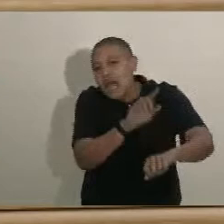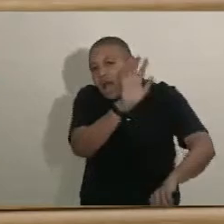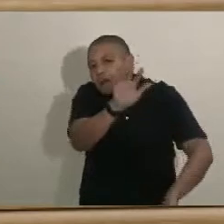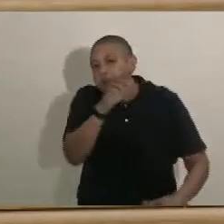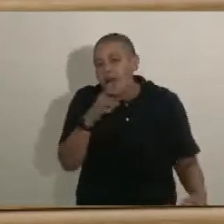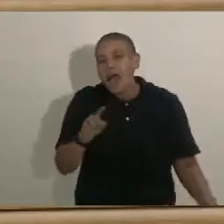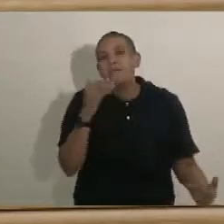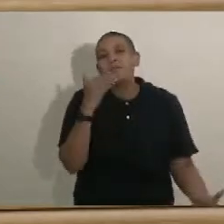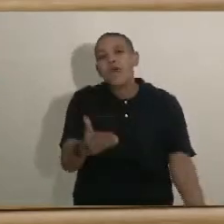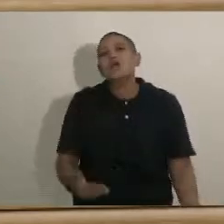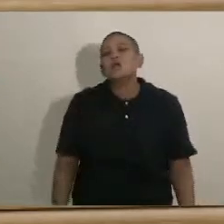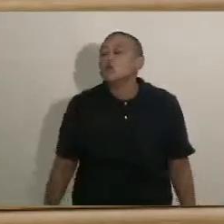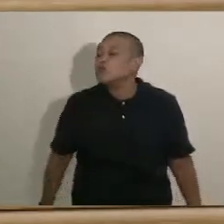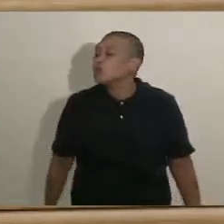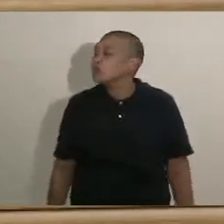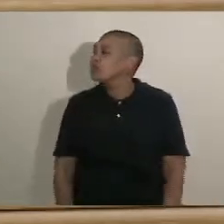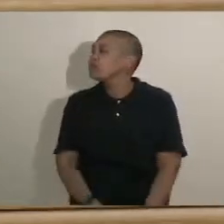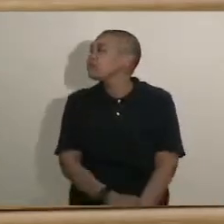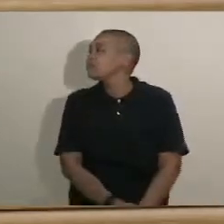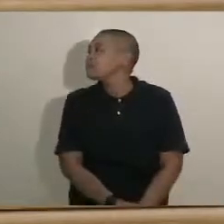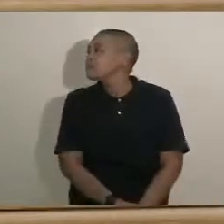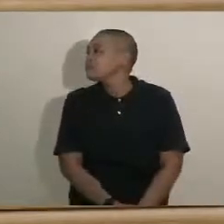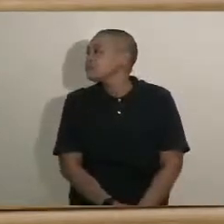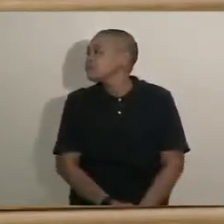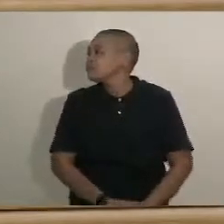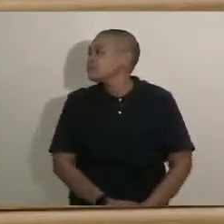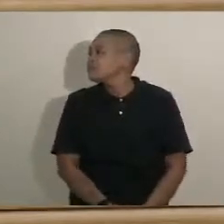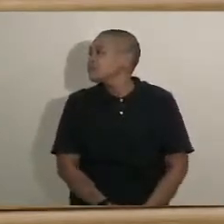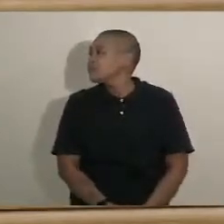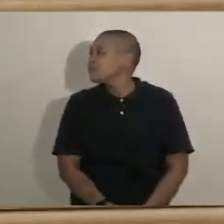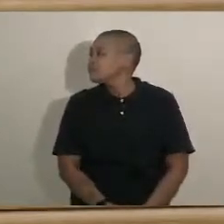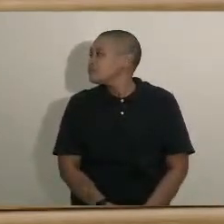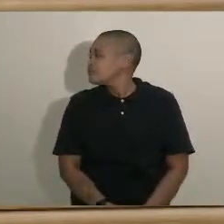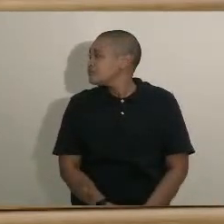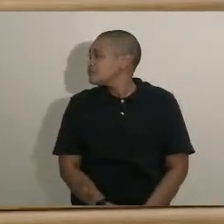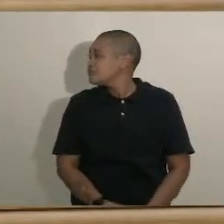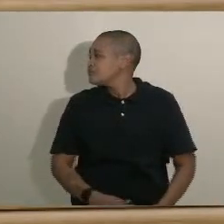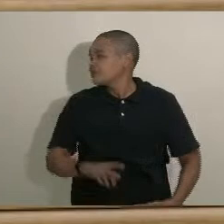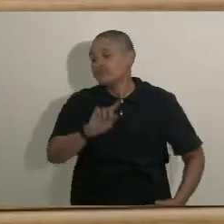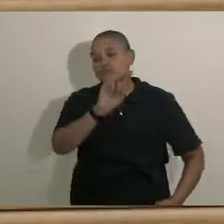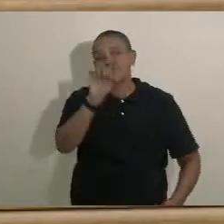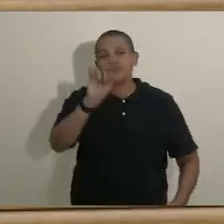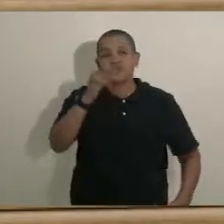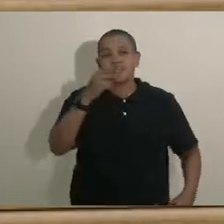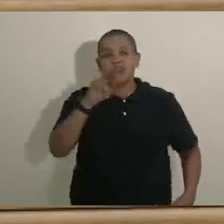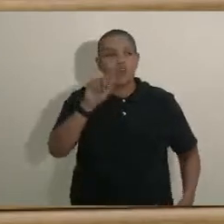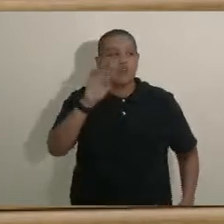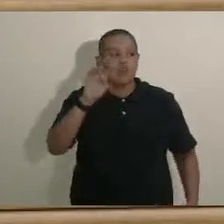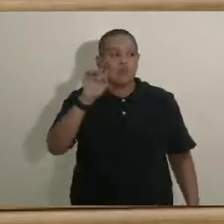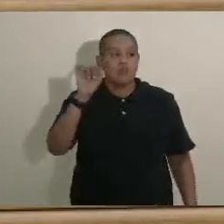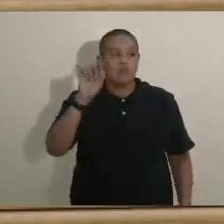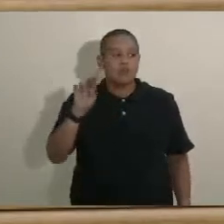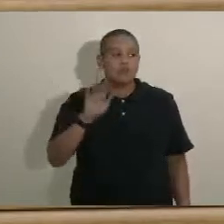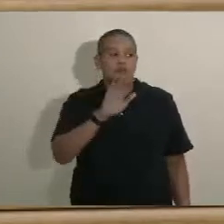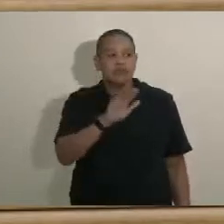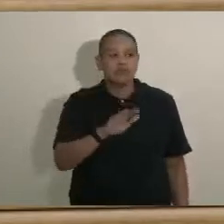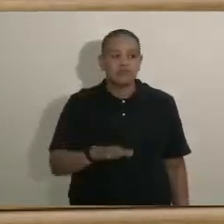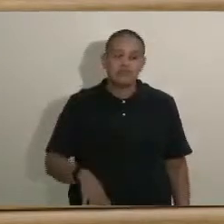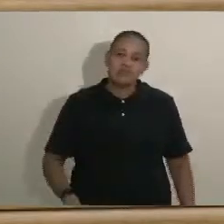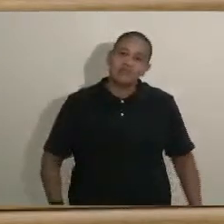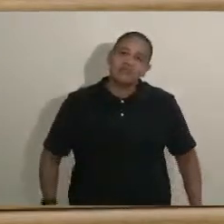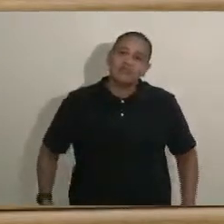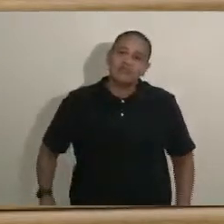you. Thank you, Minister. The next question goes to Zara Burton. Zara?